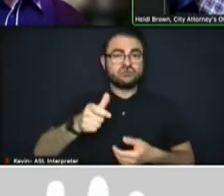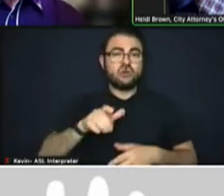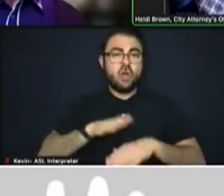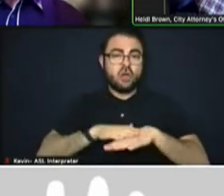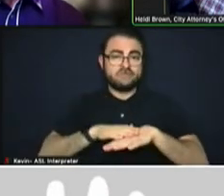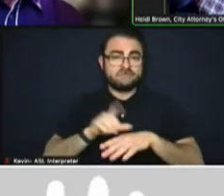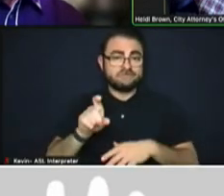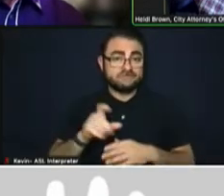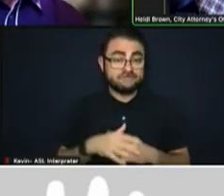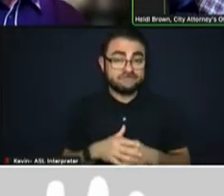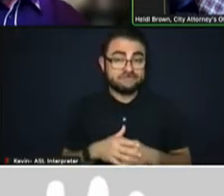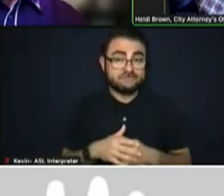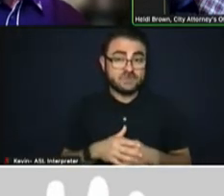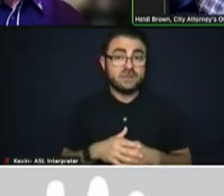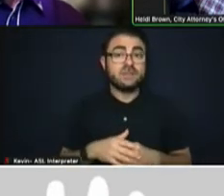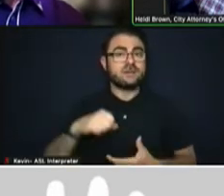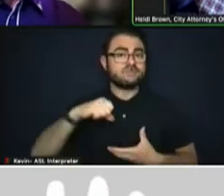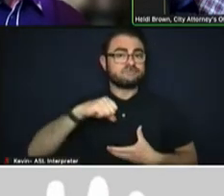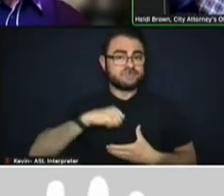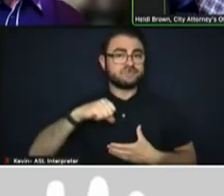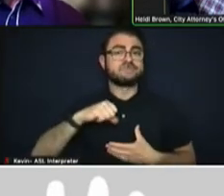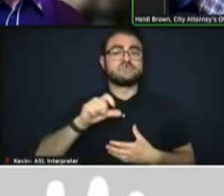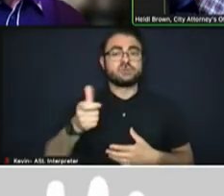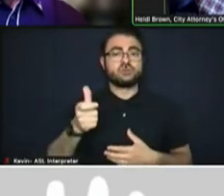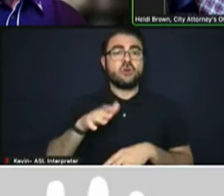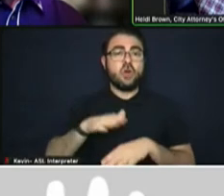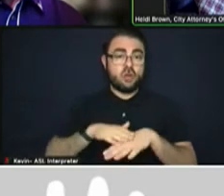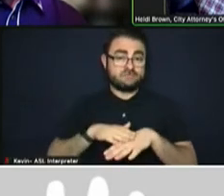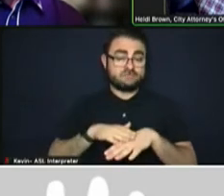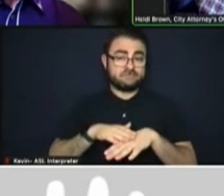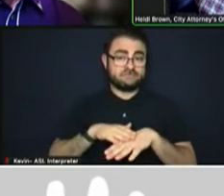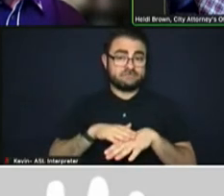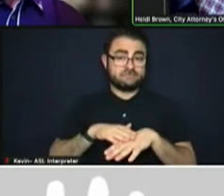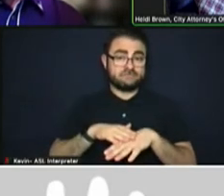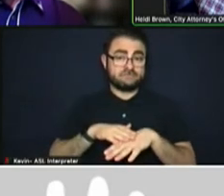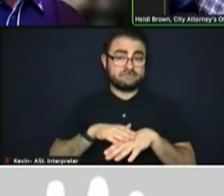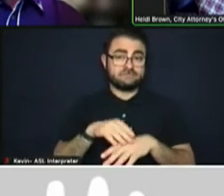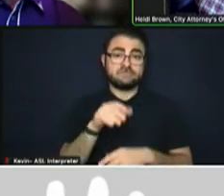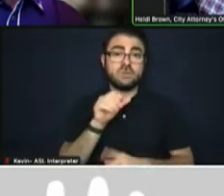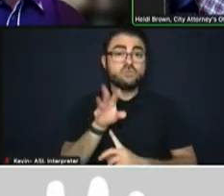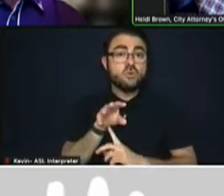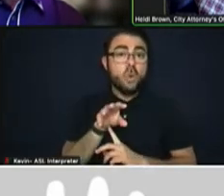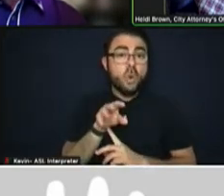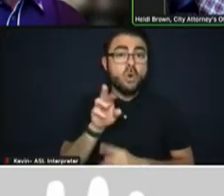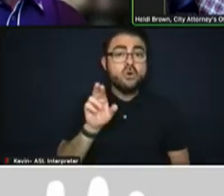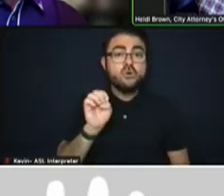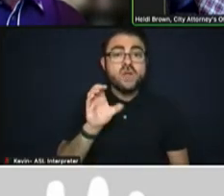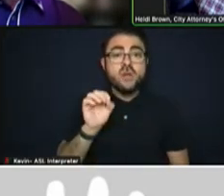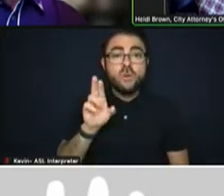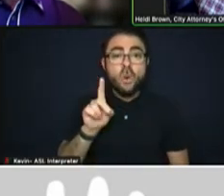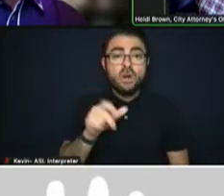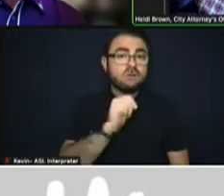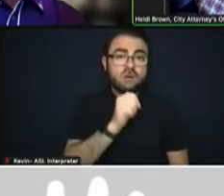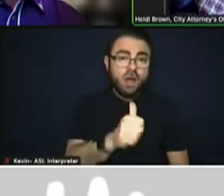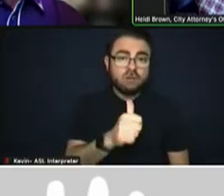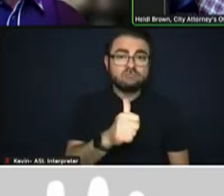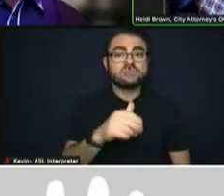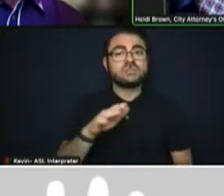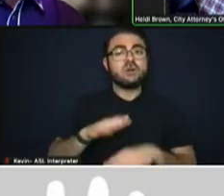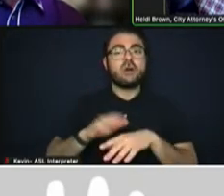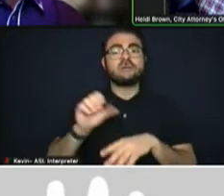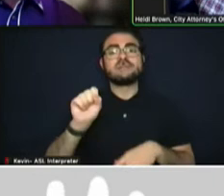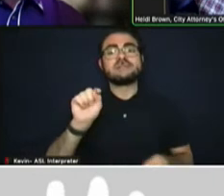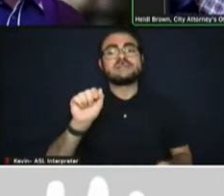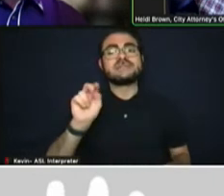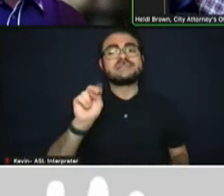get powered on, and at that point, once they're powered on, they're not recording. They're just in standby mode. And so we